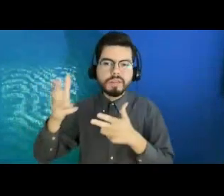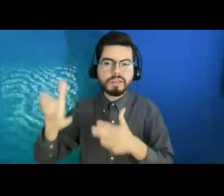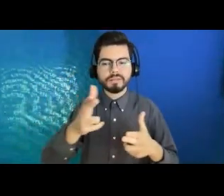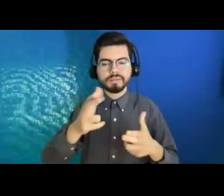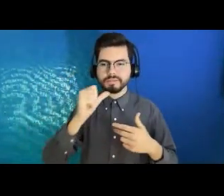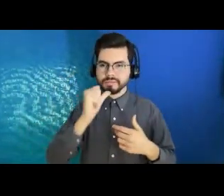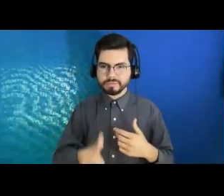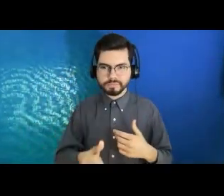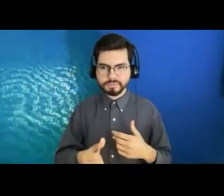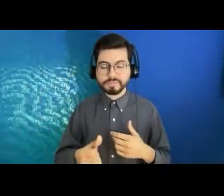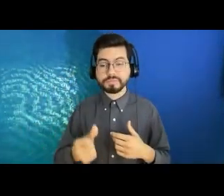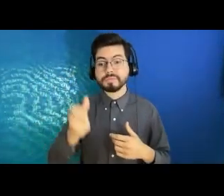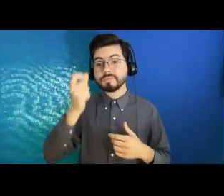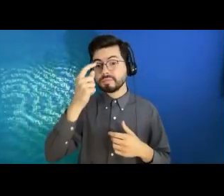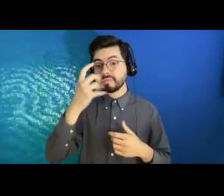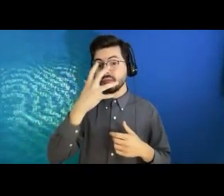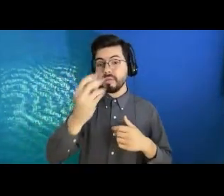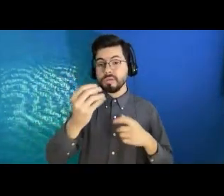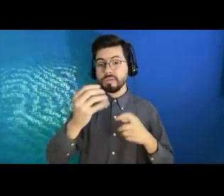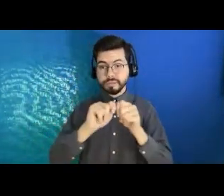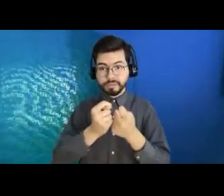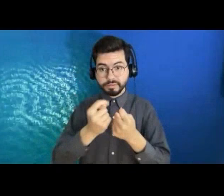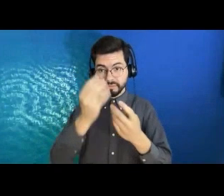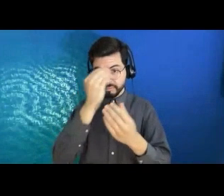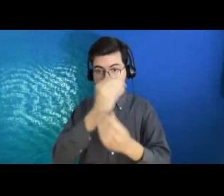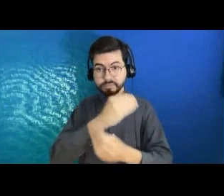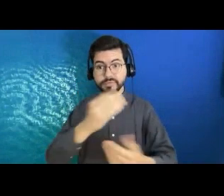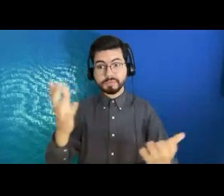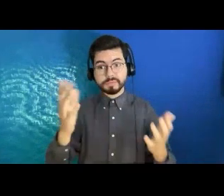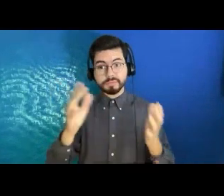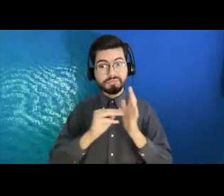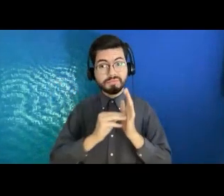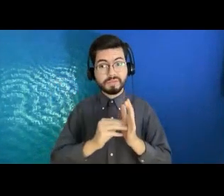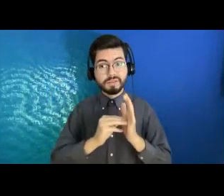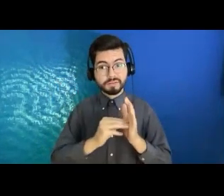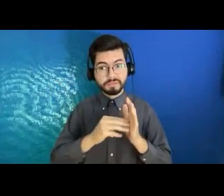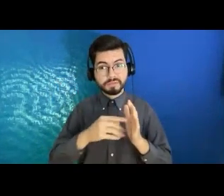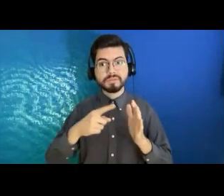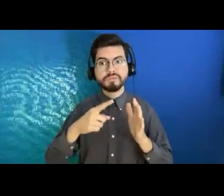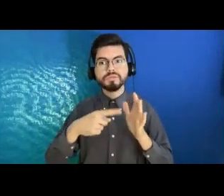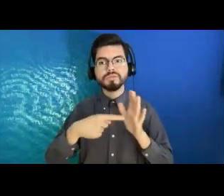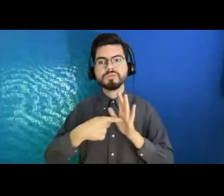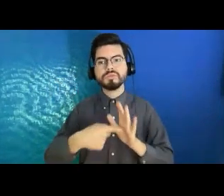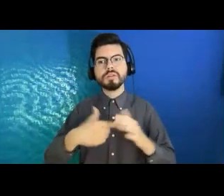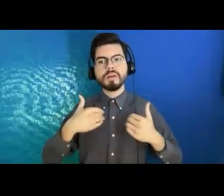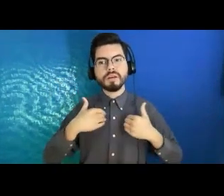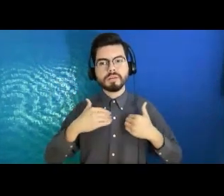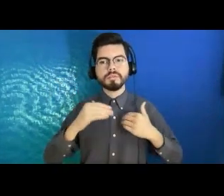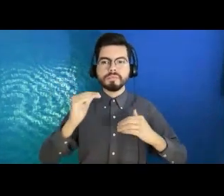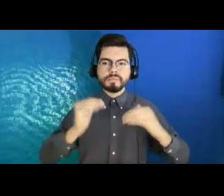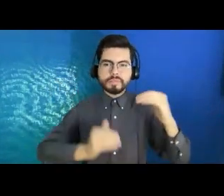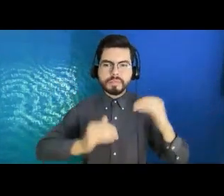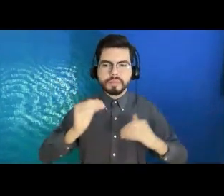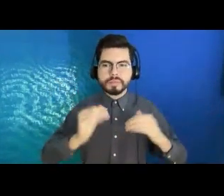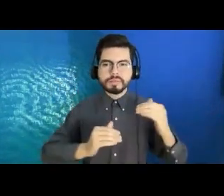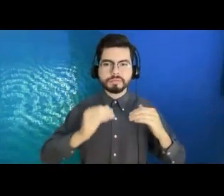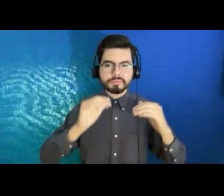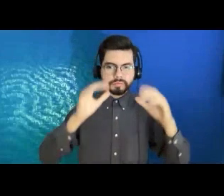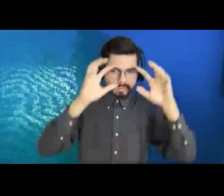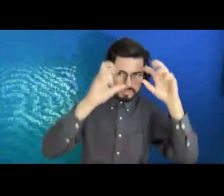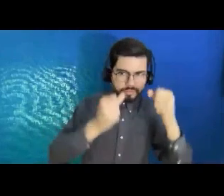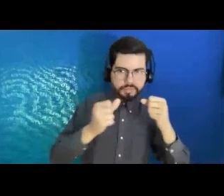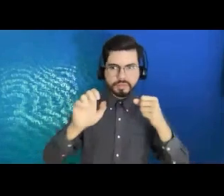tell you that that's leading to a, you know, a more balanced structure of bison and elk in the park. It's actually protecting the number